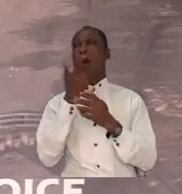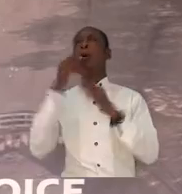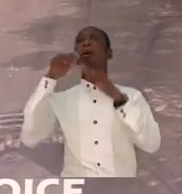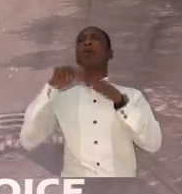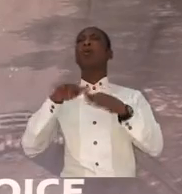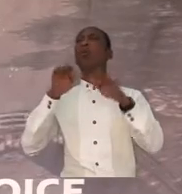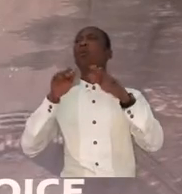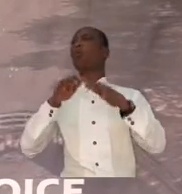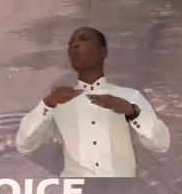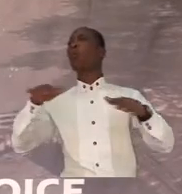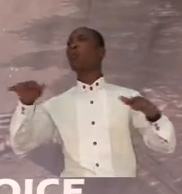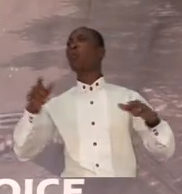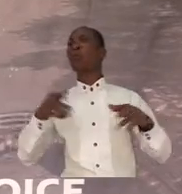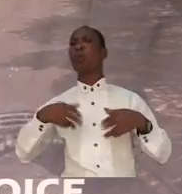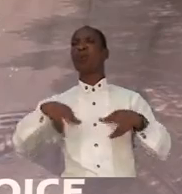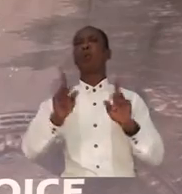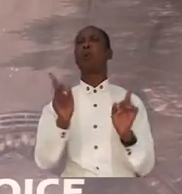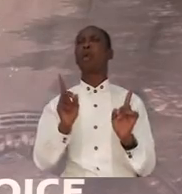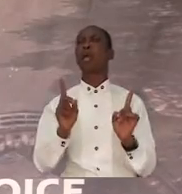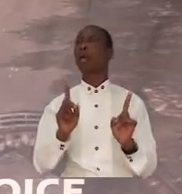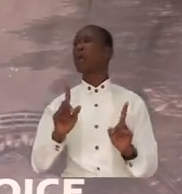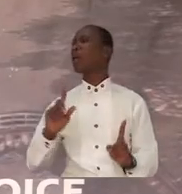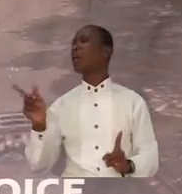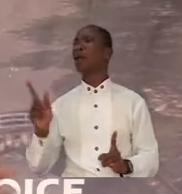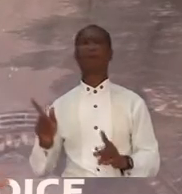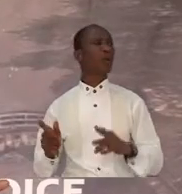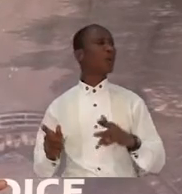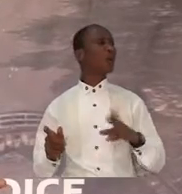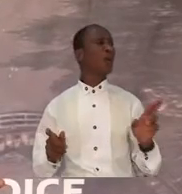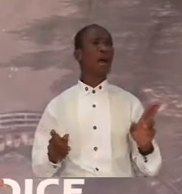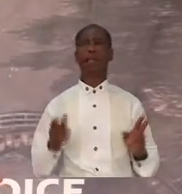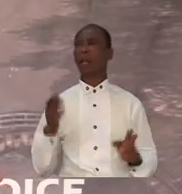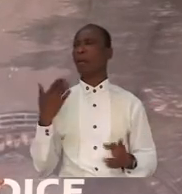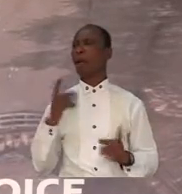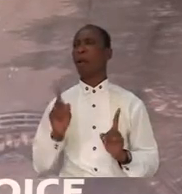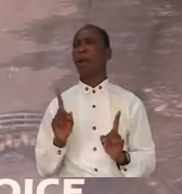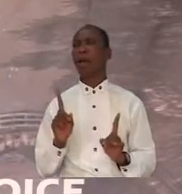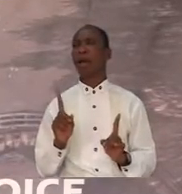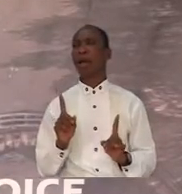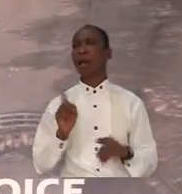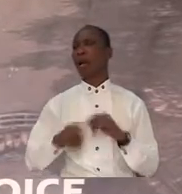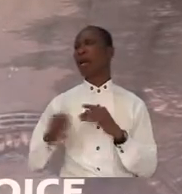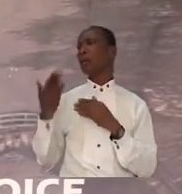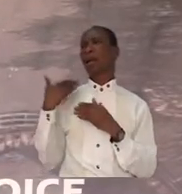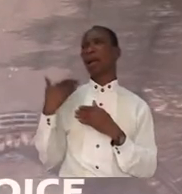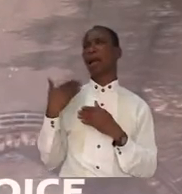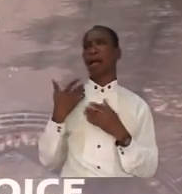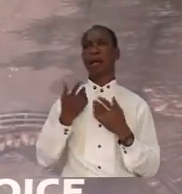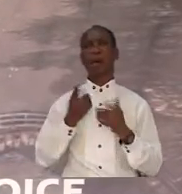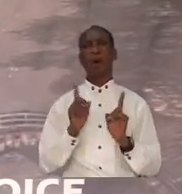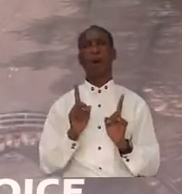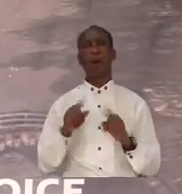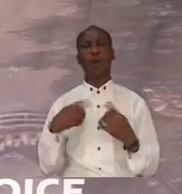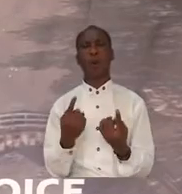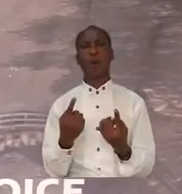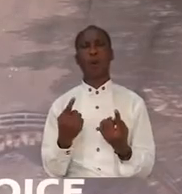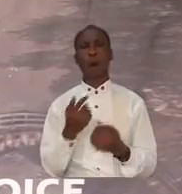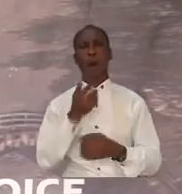kwan bia ni ho entumi nko ni fa entumi nko benkum entumi nsan ya chi nti na eduru de eden